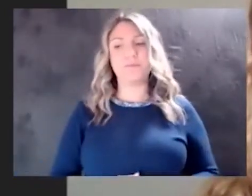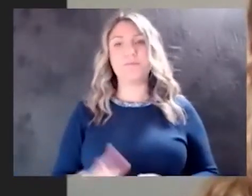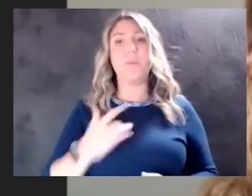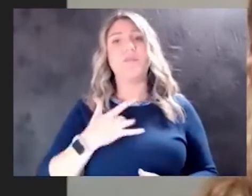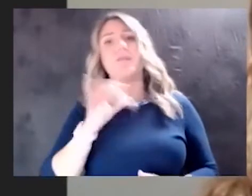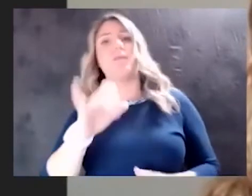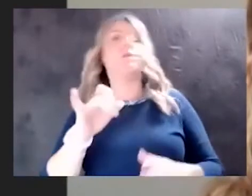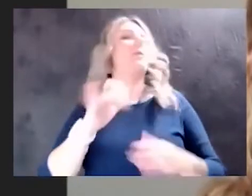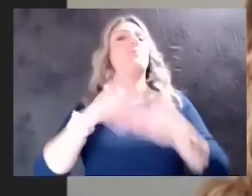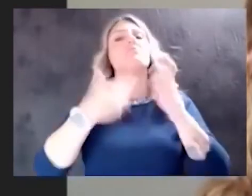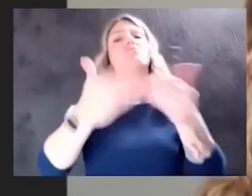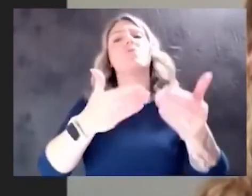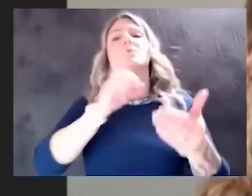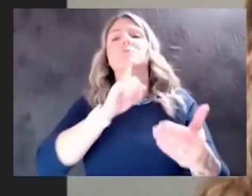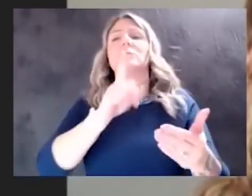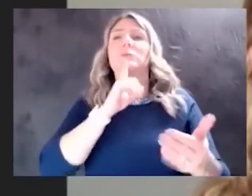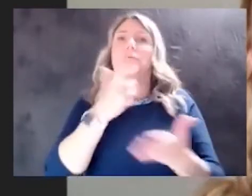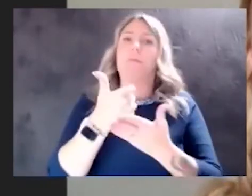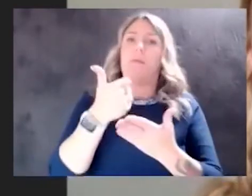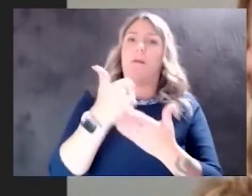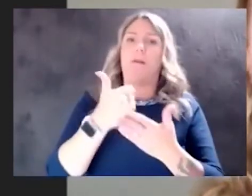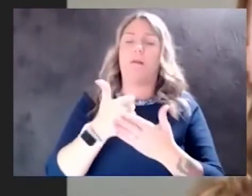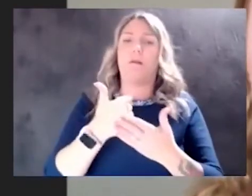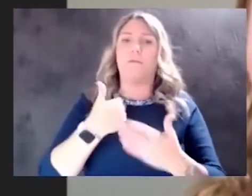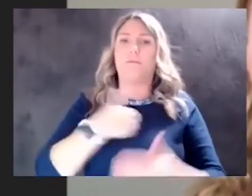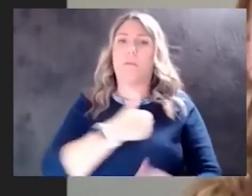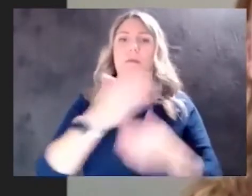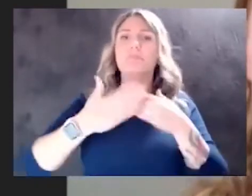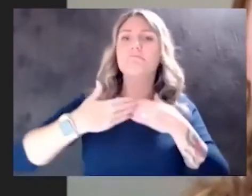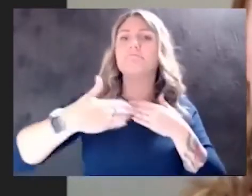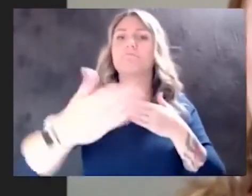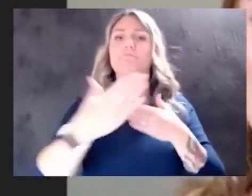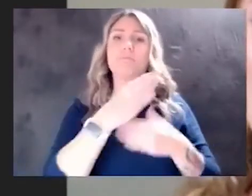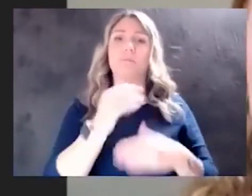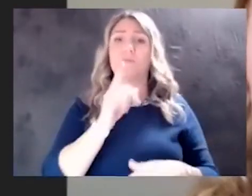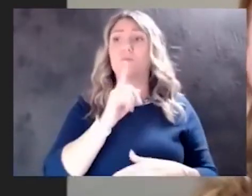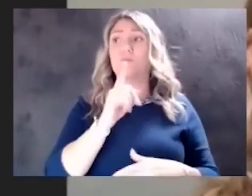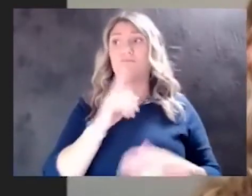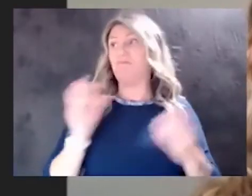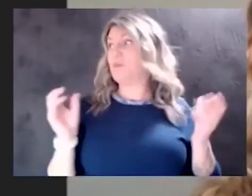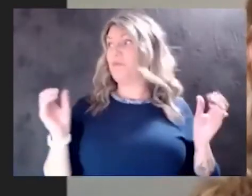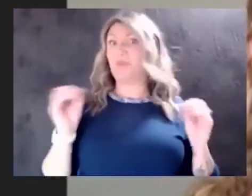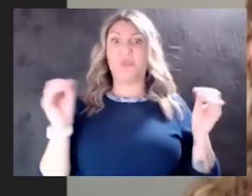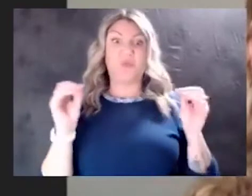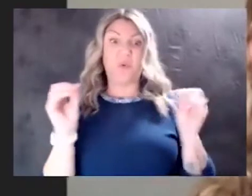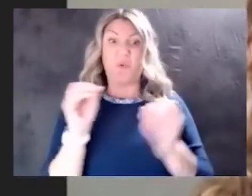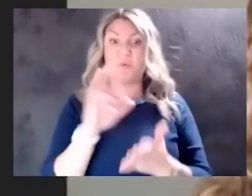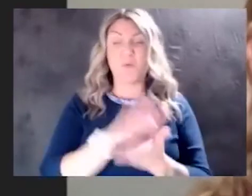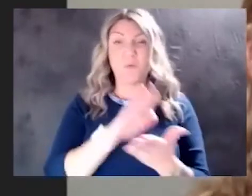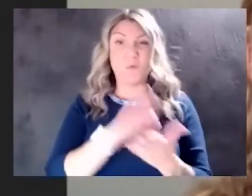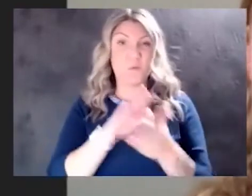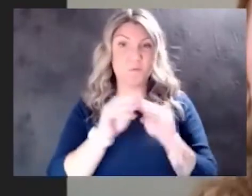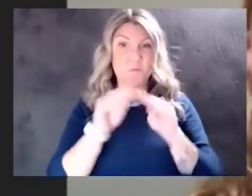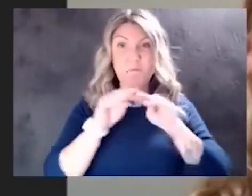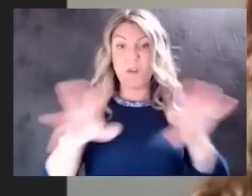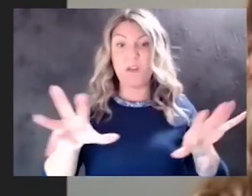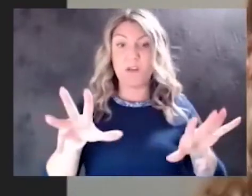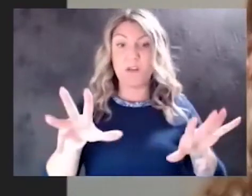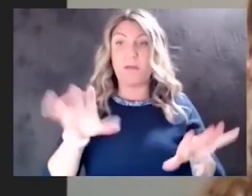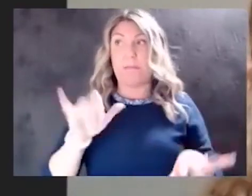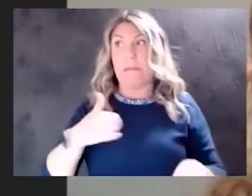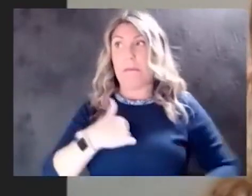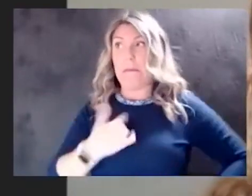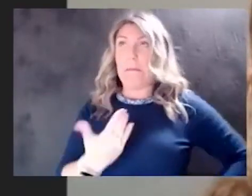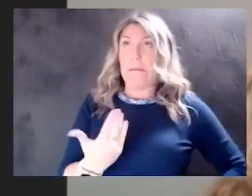process had like really helped us move forward, and there really weren't many like school outbreaks that I